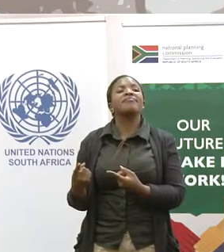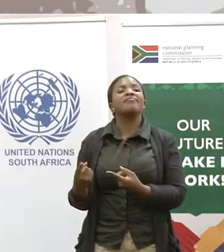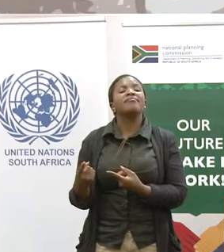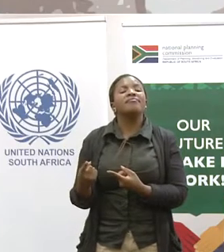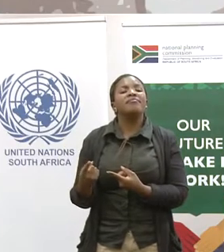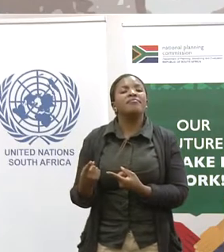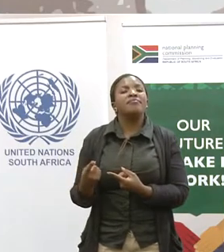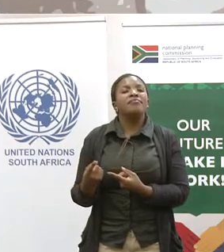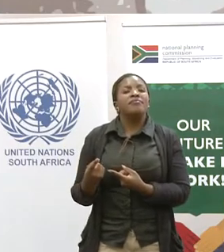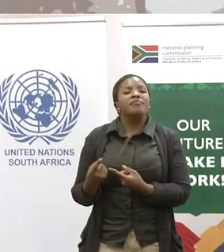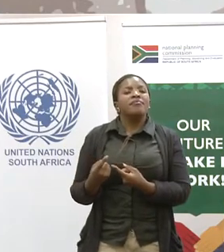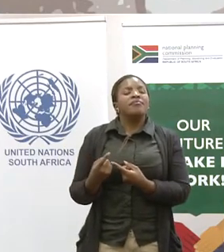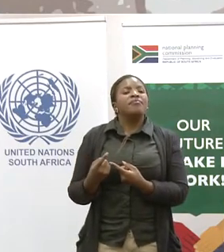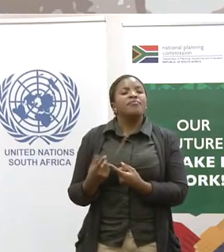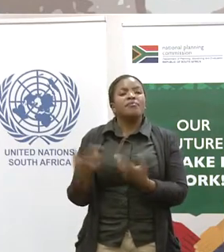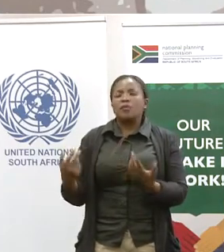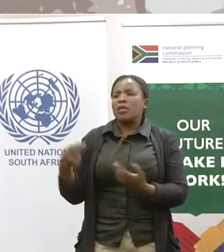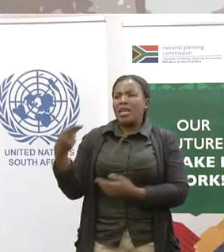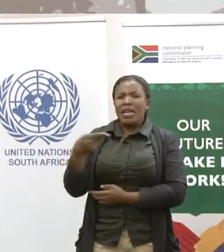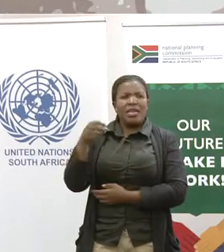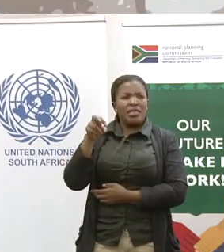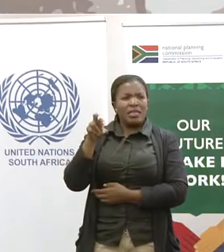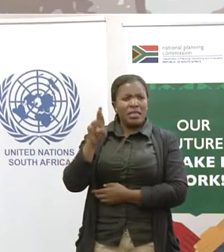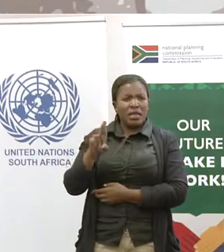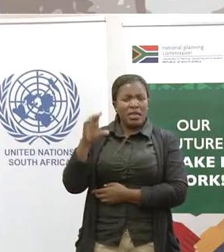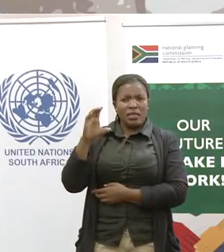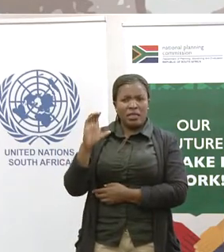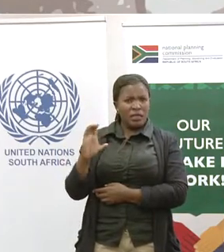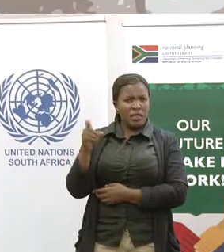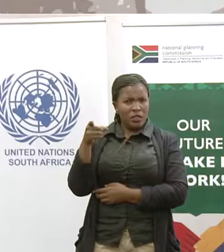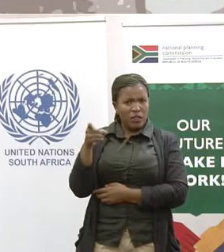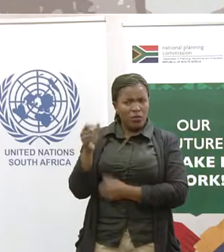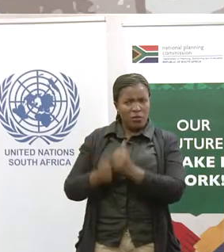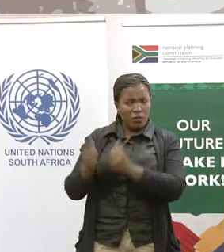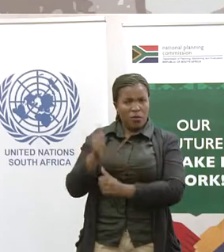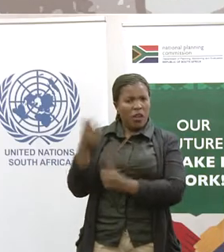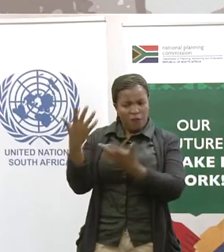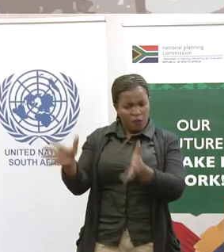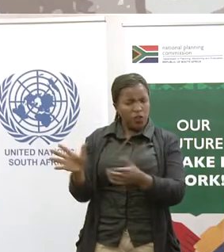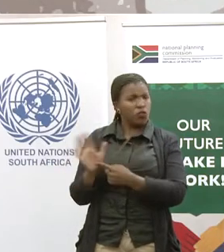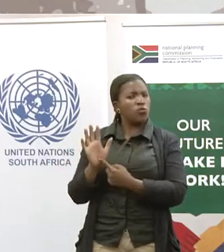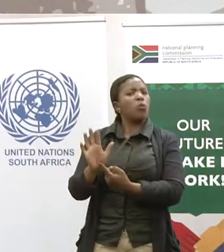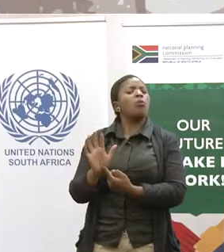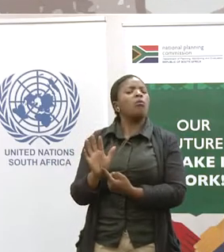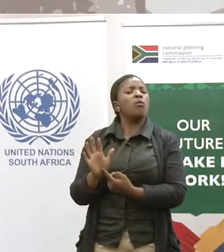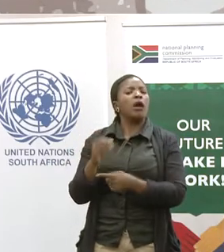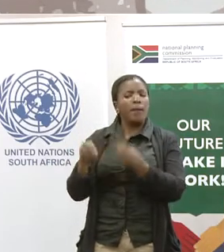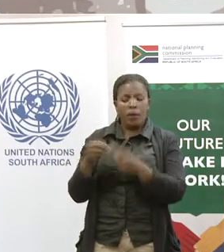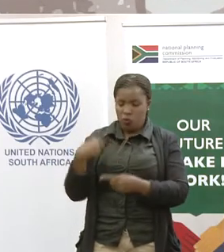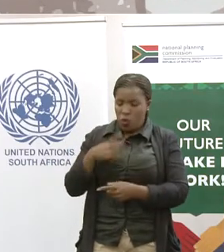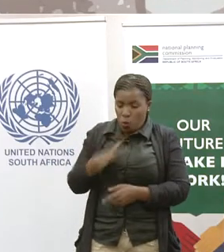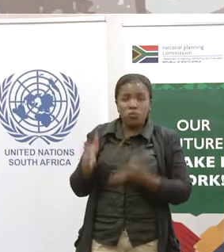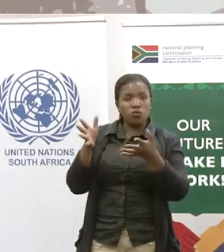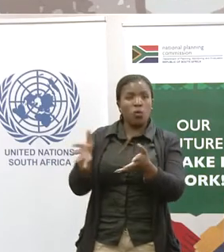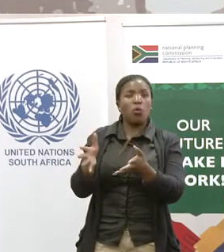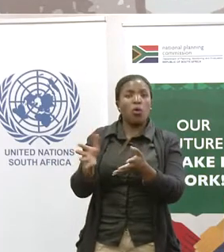the Office on the Commission for Human Rights have outlined the journey. We endorsed the journey, and the journey was all about that. We